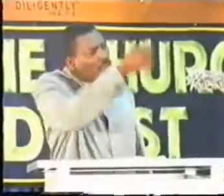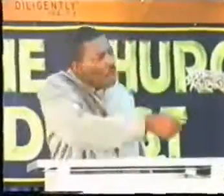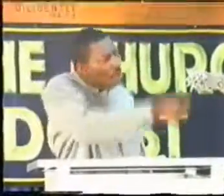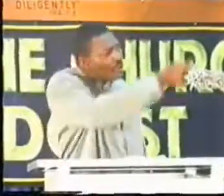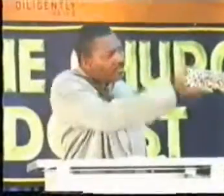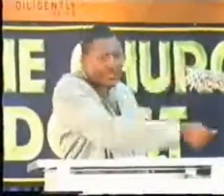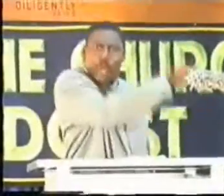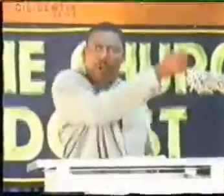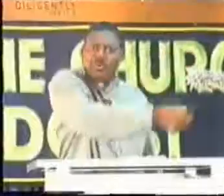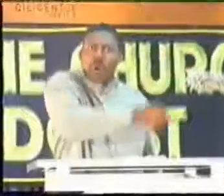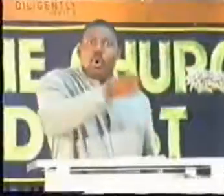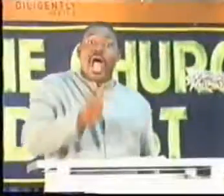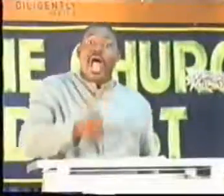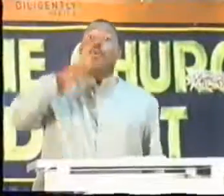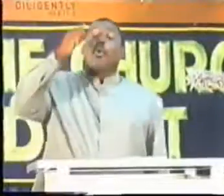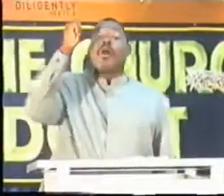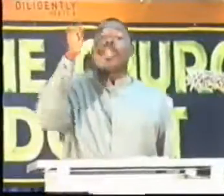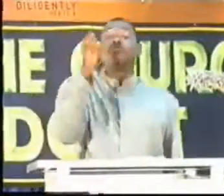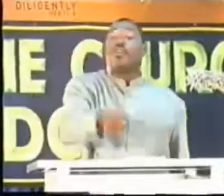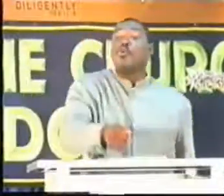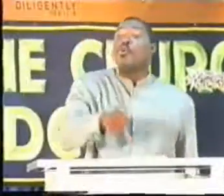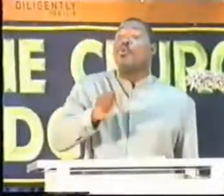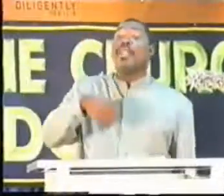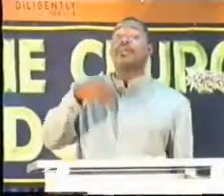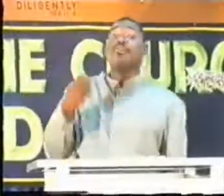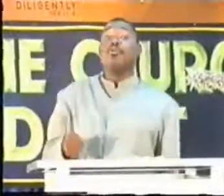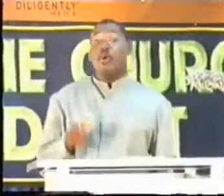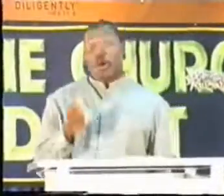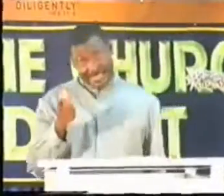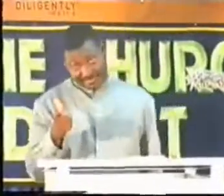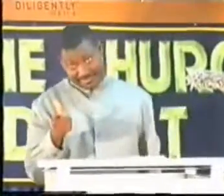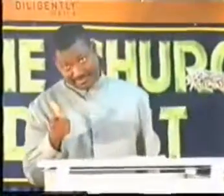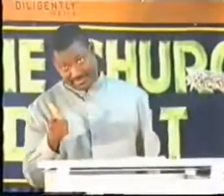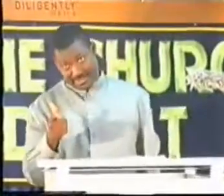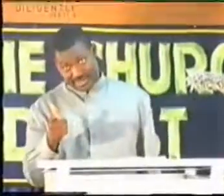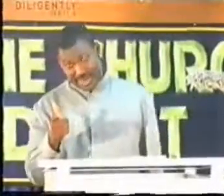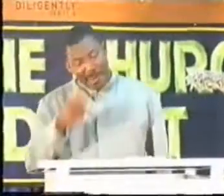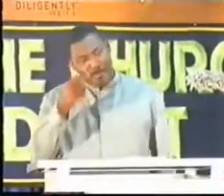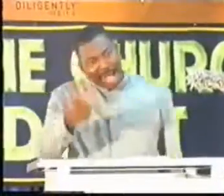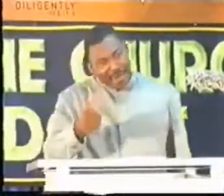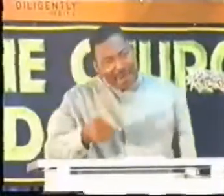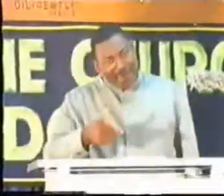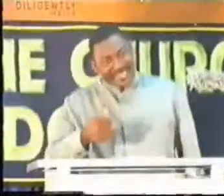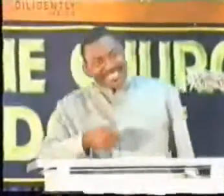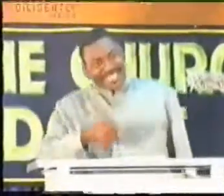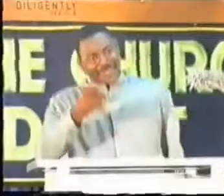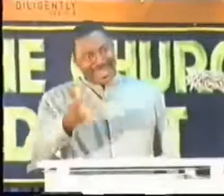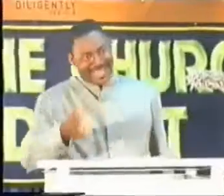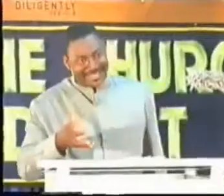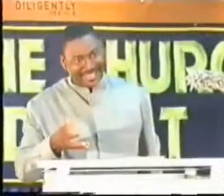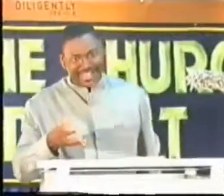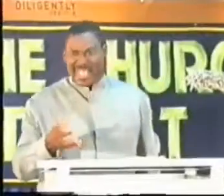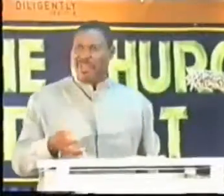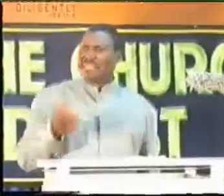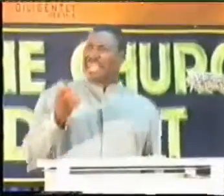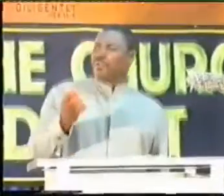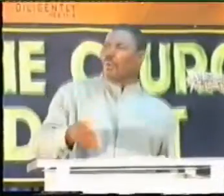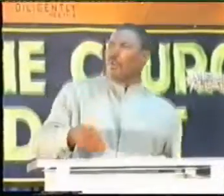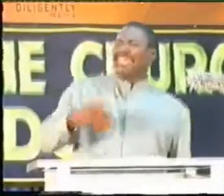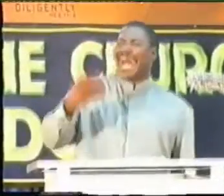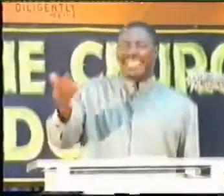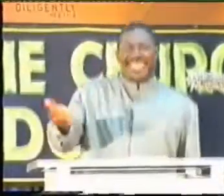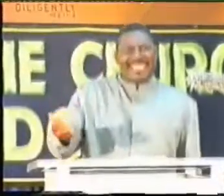Crawford store and Crawford, eh, who can answer you, won't answer you, or beg it. Well, ba, we will see if we see a solid day. If you